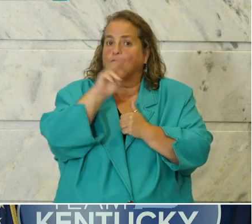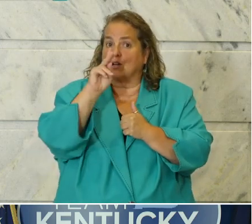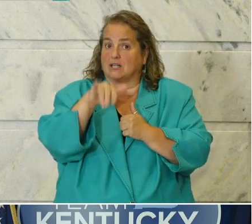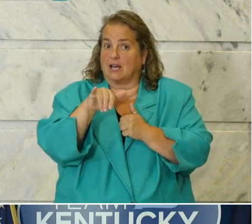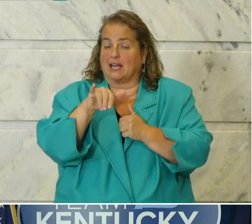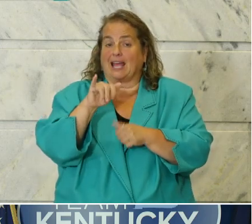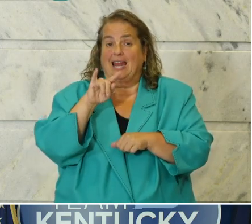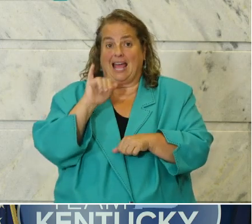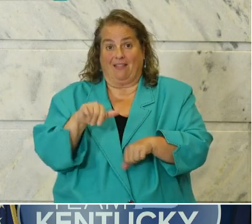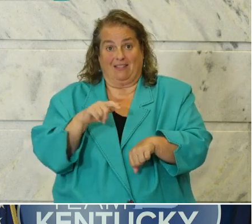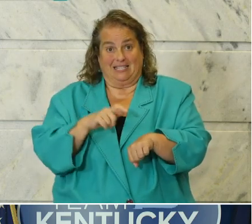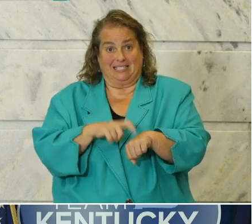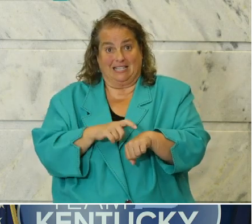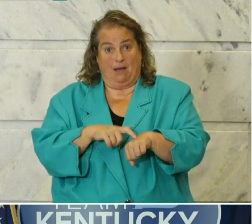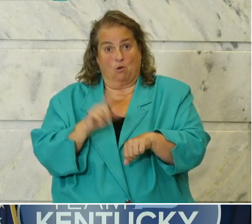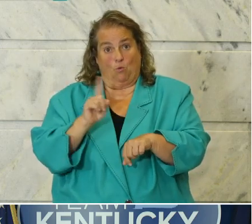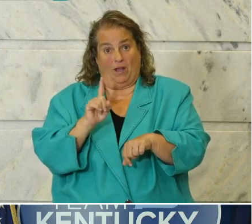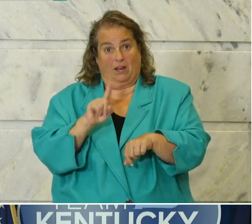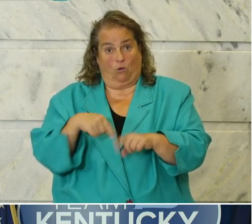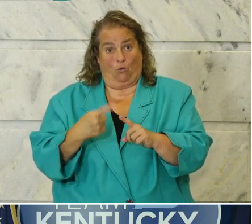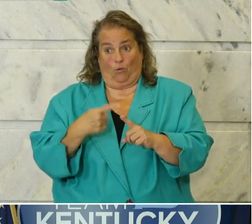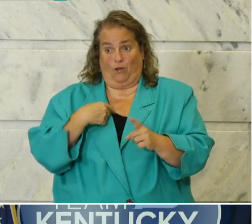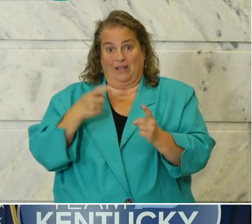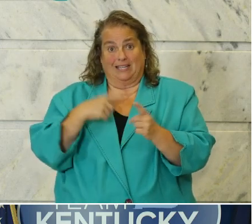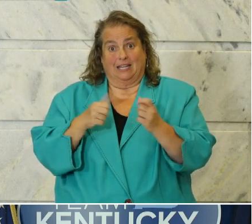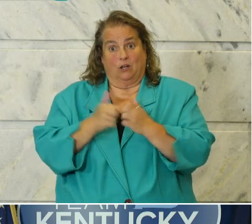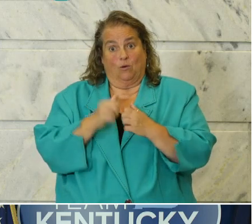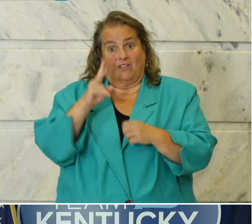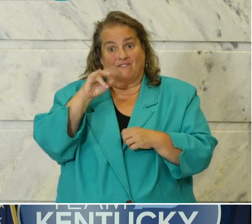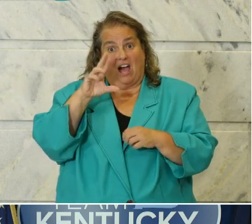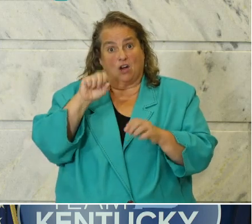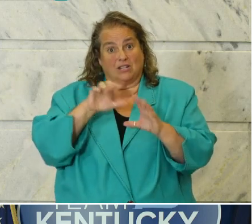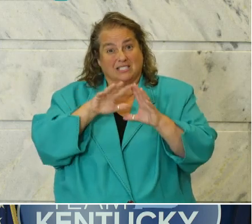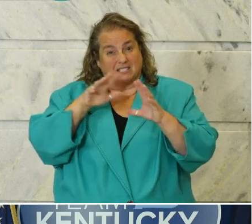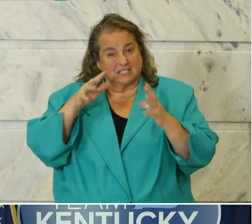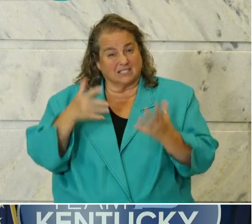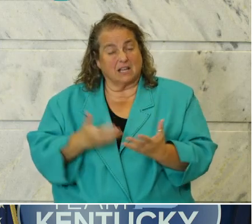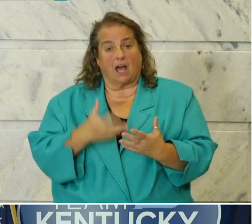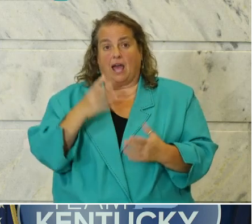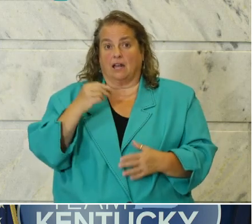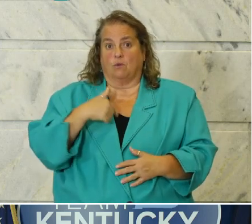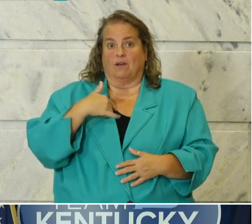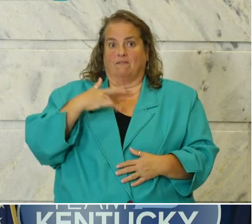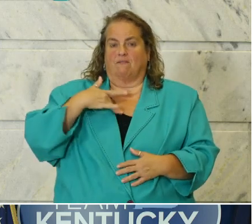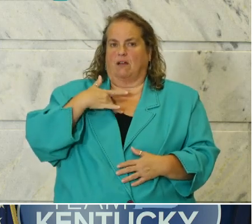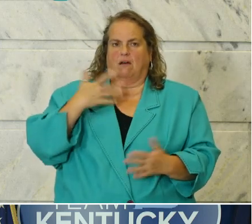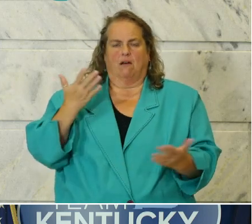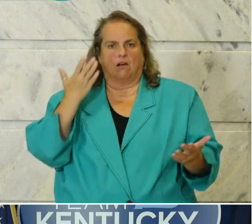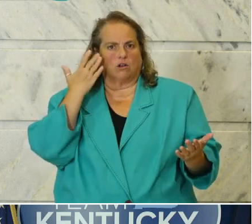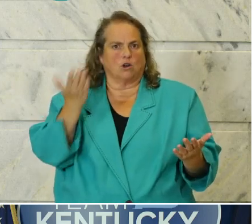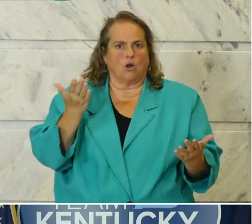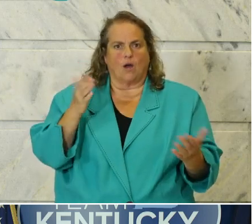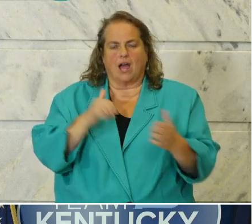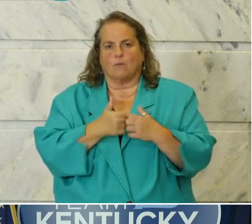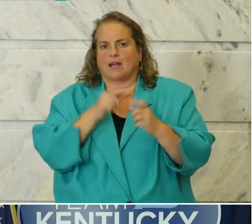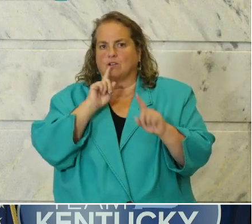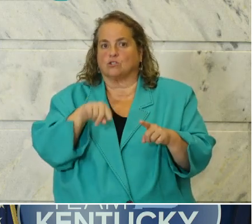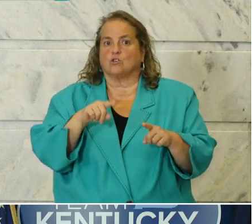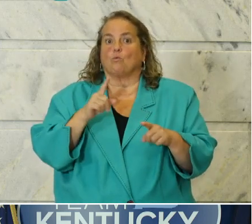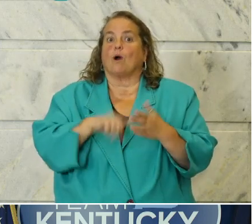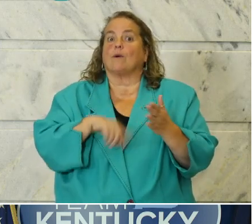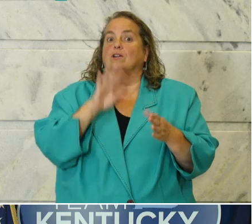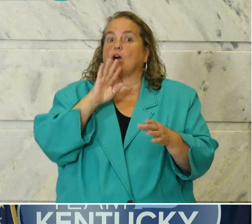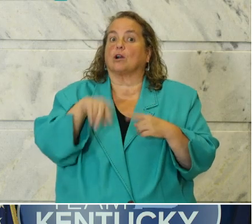time, when we're dealing with a pandemic and all the uncertainties that we've talked about today, that makes